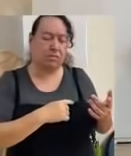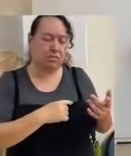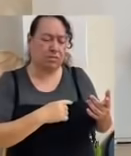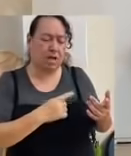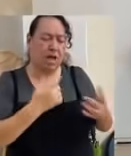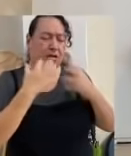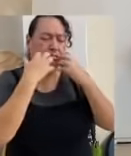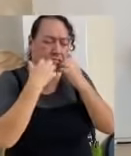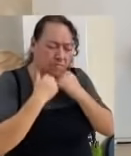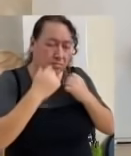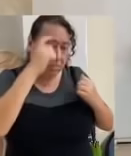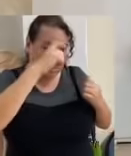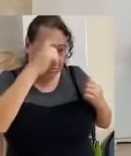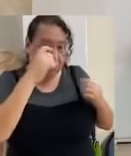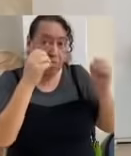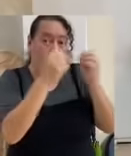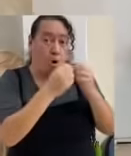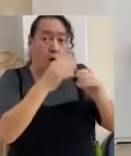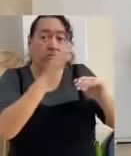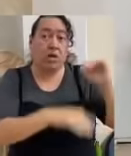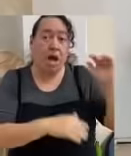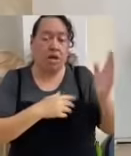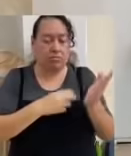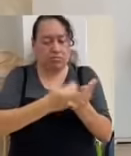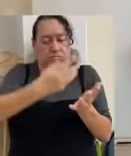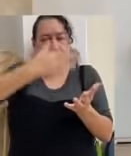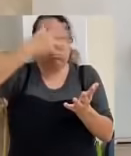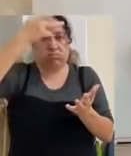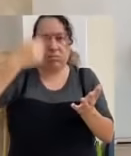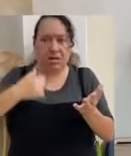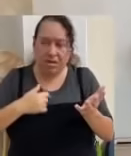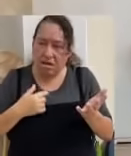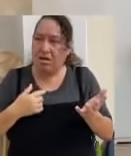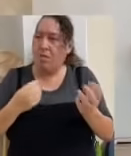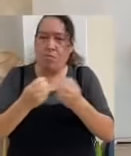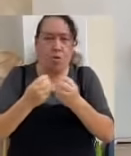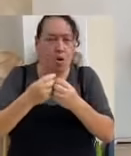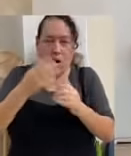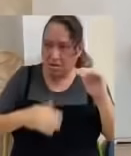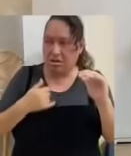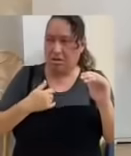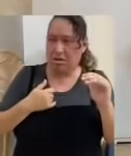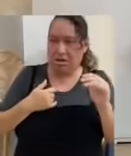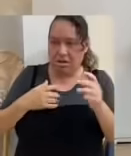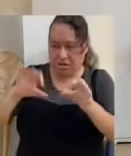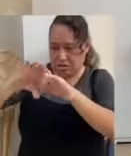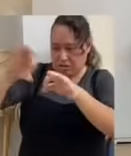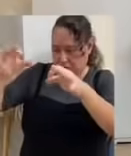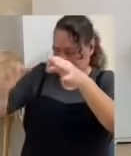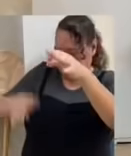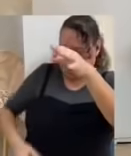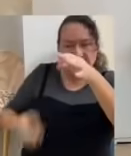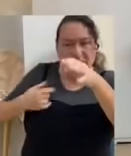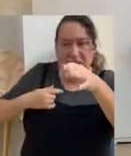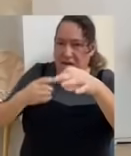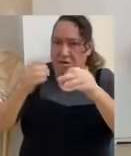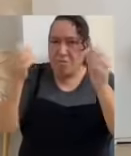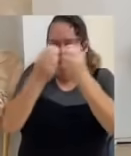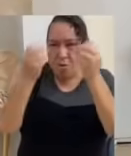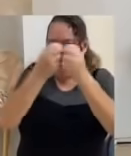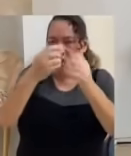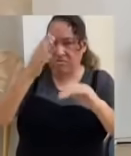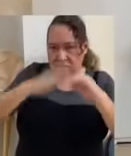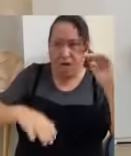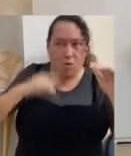wisdom more than riches and wealth, more than scepters and thrones, more than anything else. You know, this was